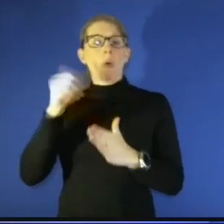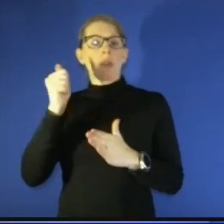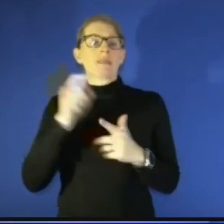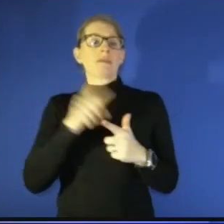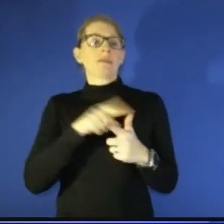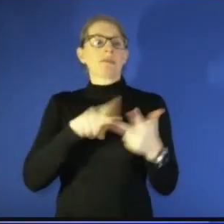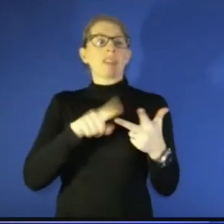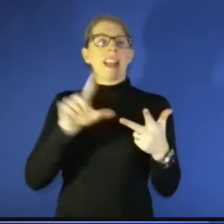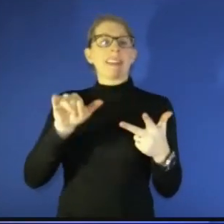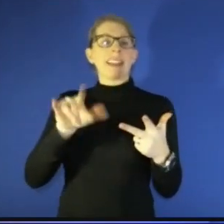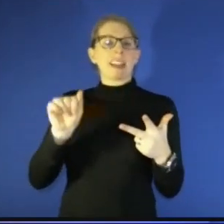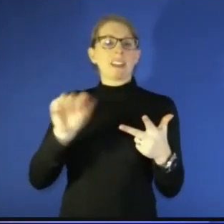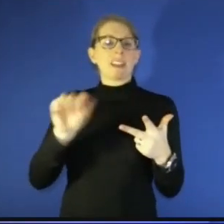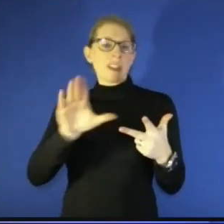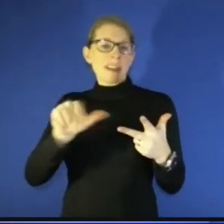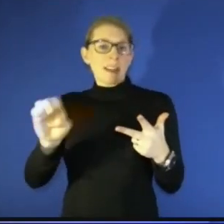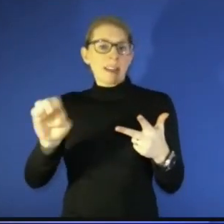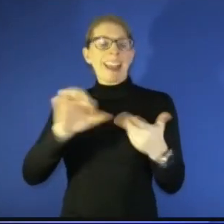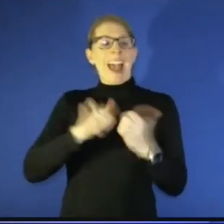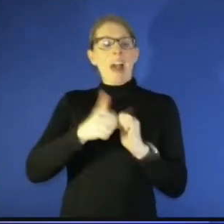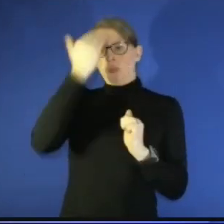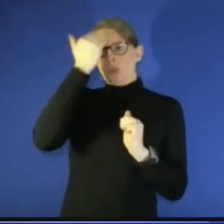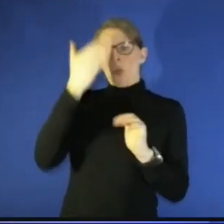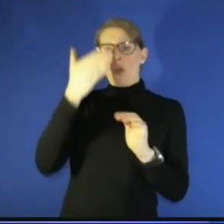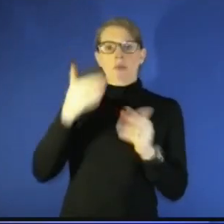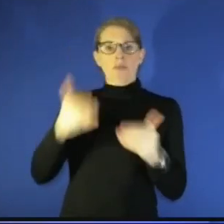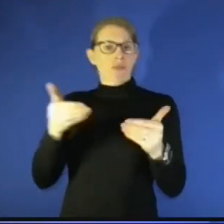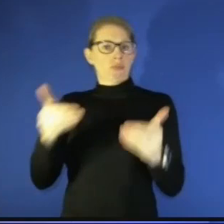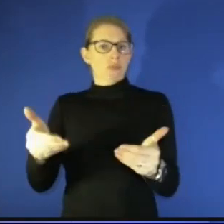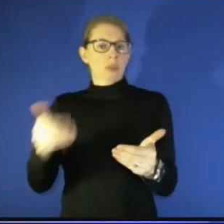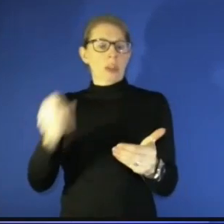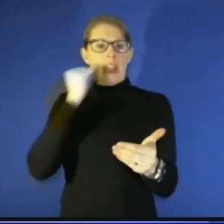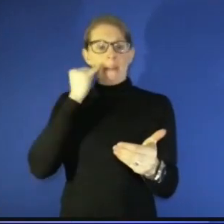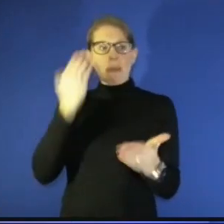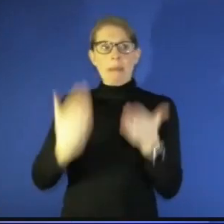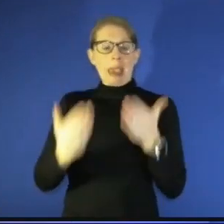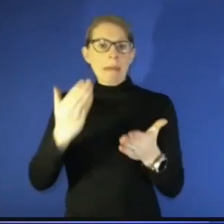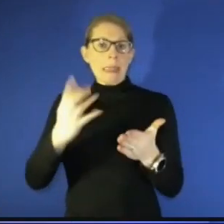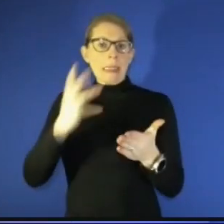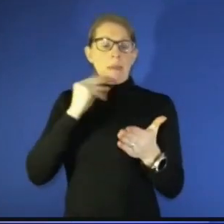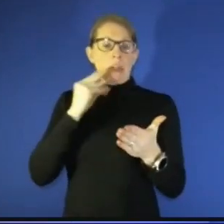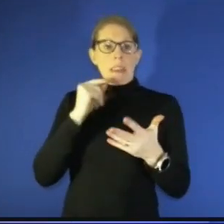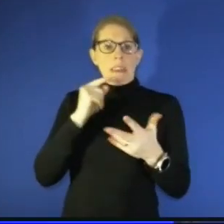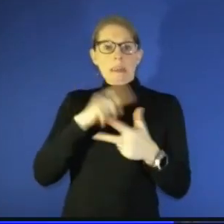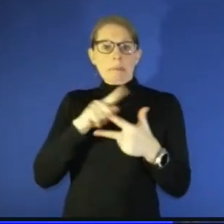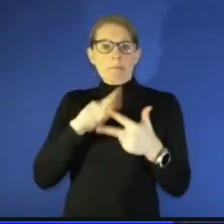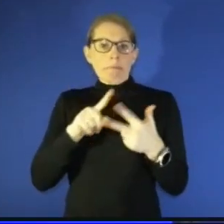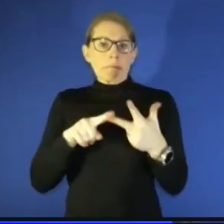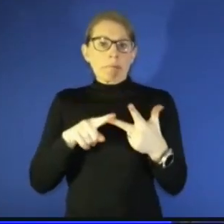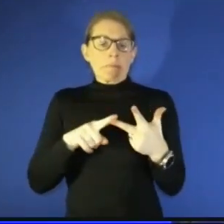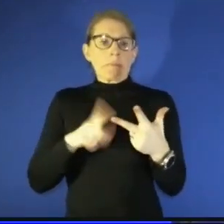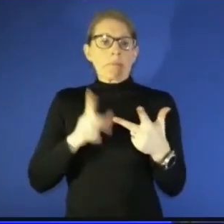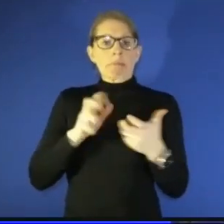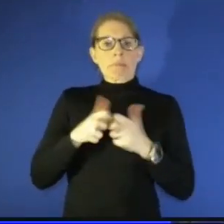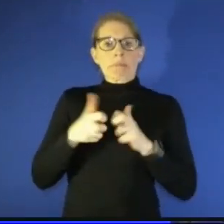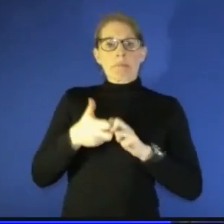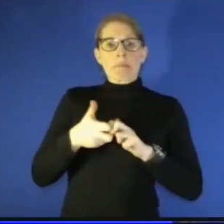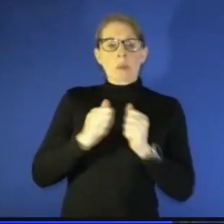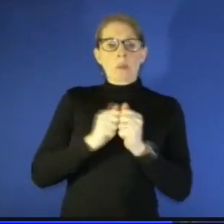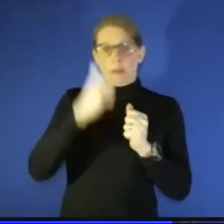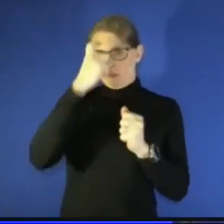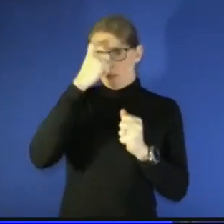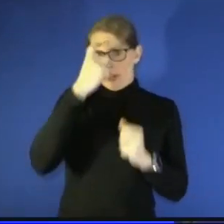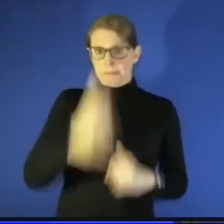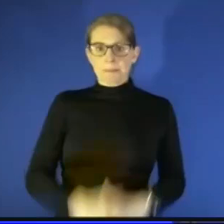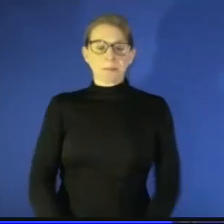know and how we should move forward if we think we may be experiencing any of these. Boy, it is